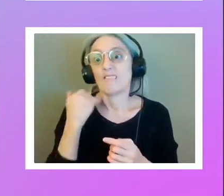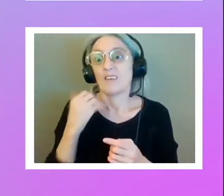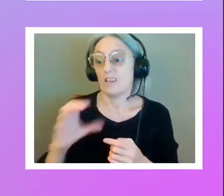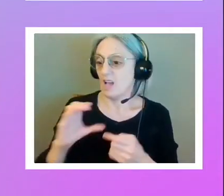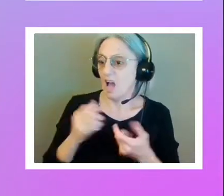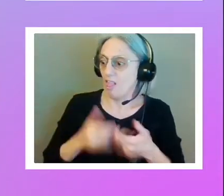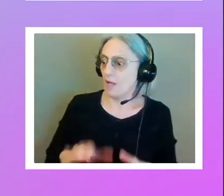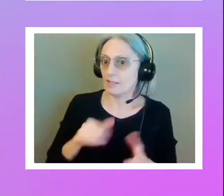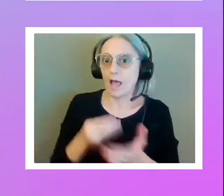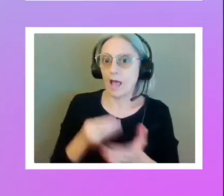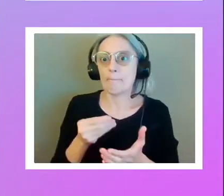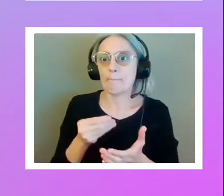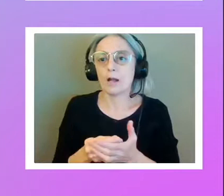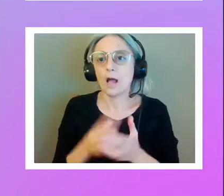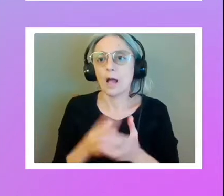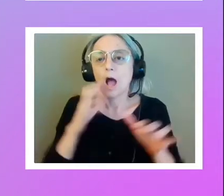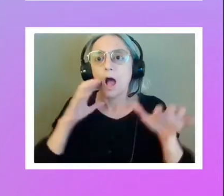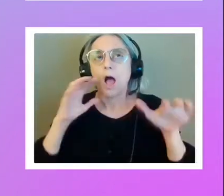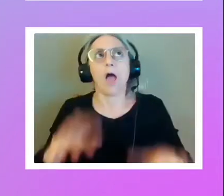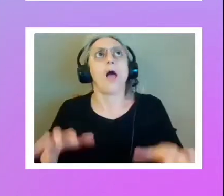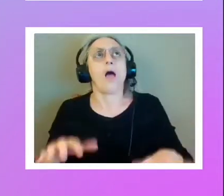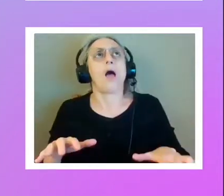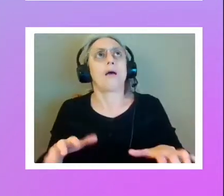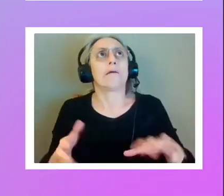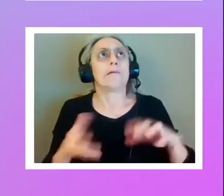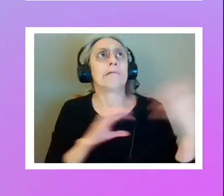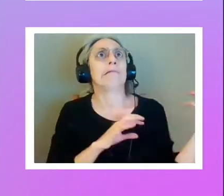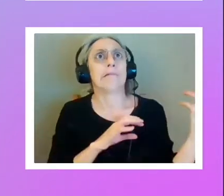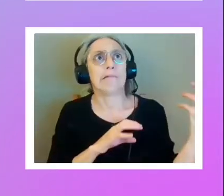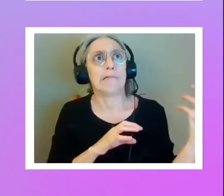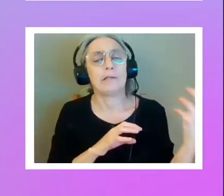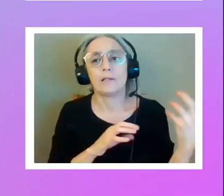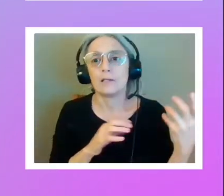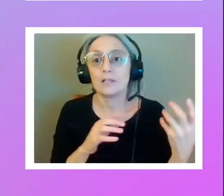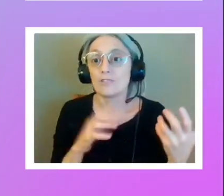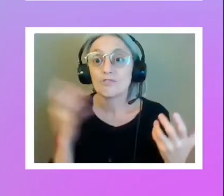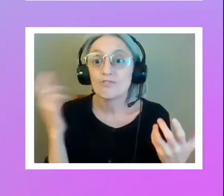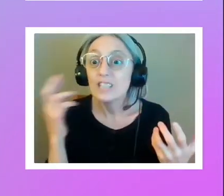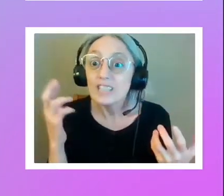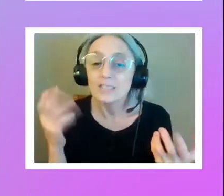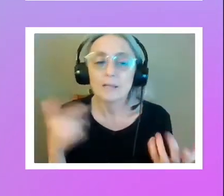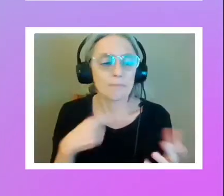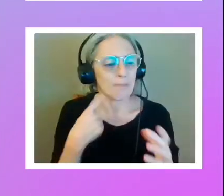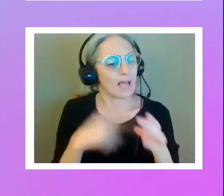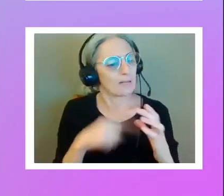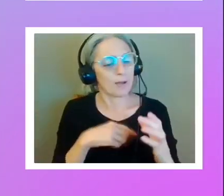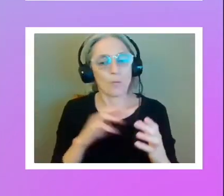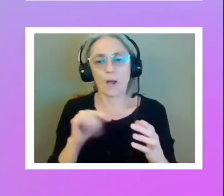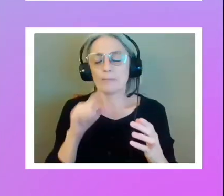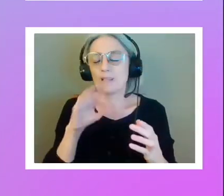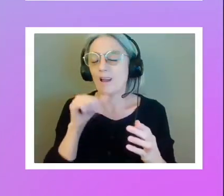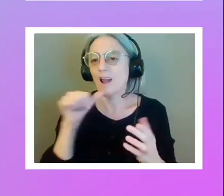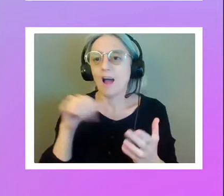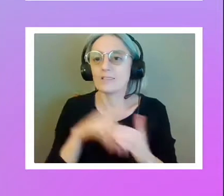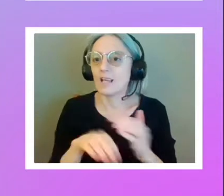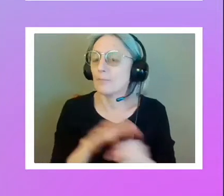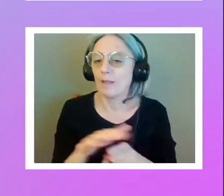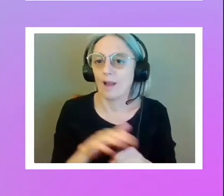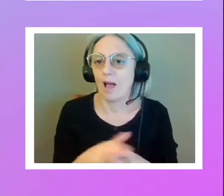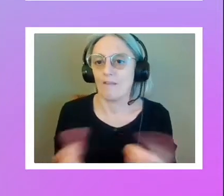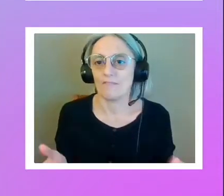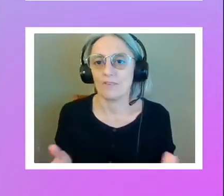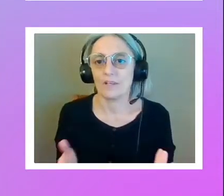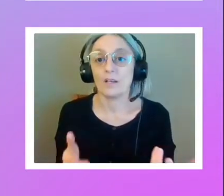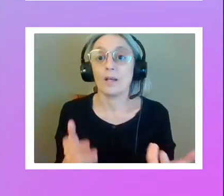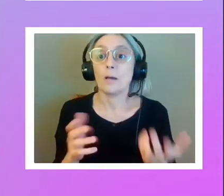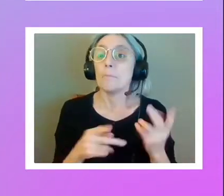because my website and my emails are not accessible enough that people cannot continue their full transactional path when they